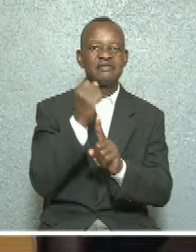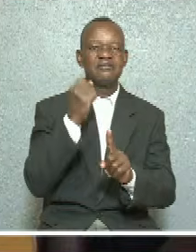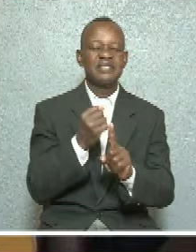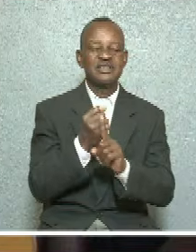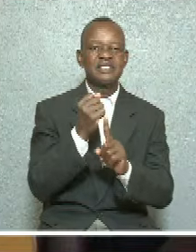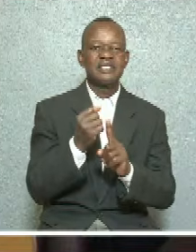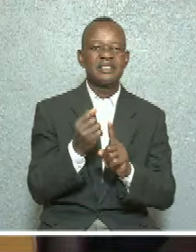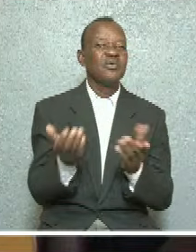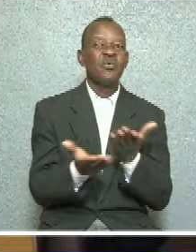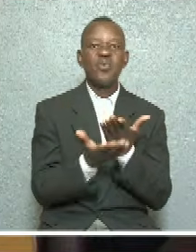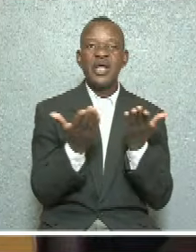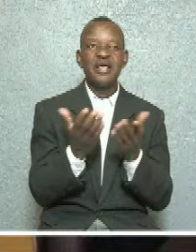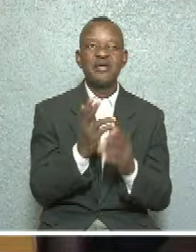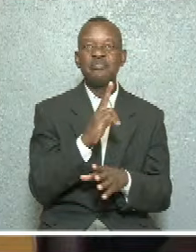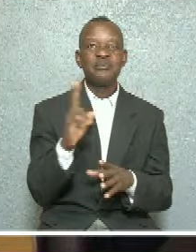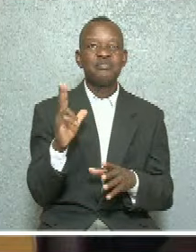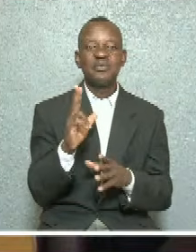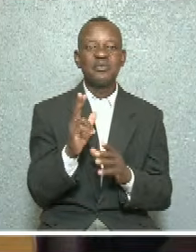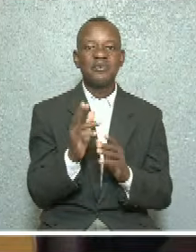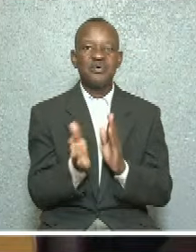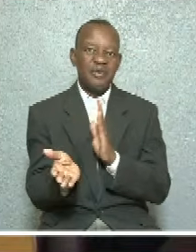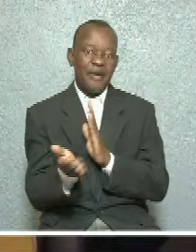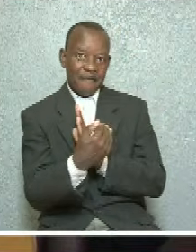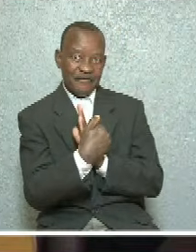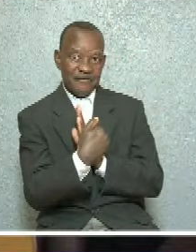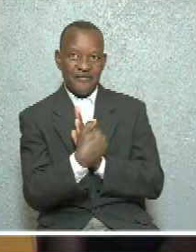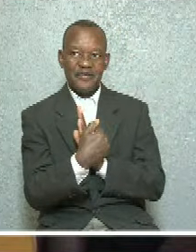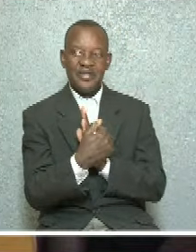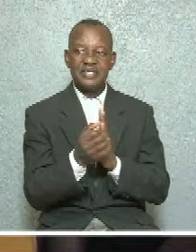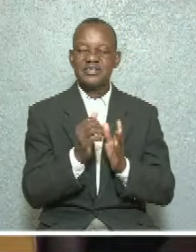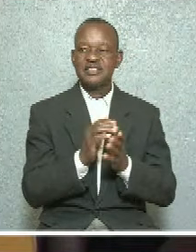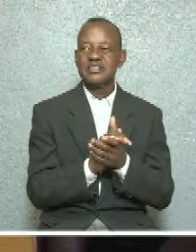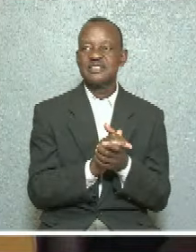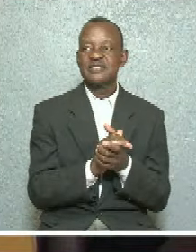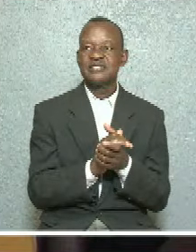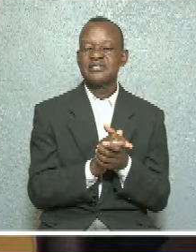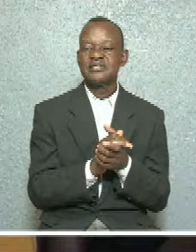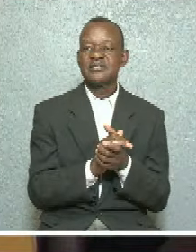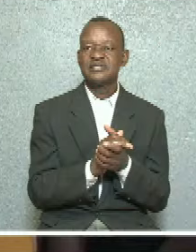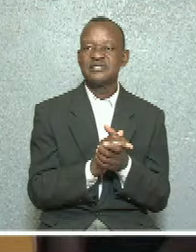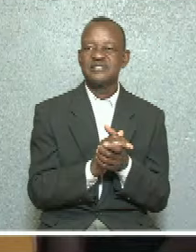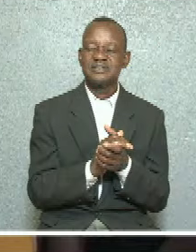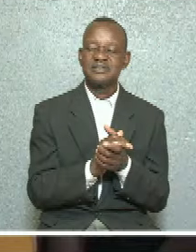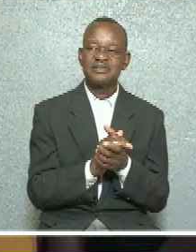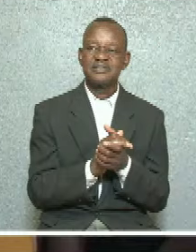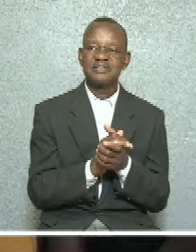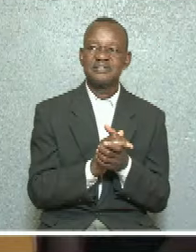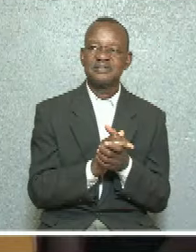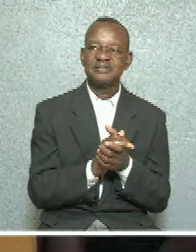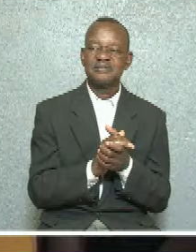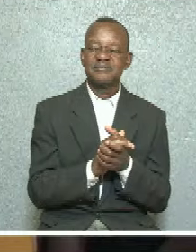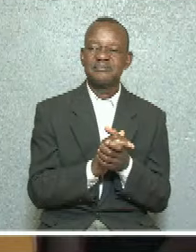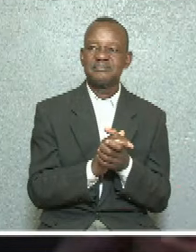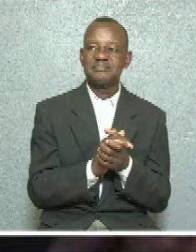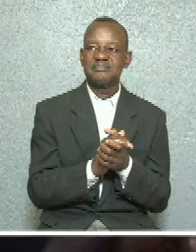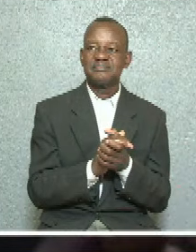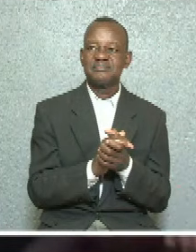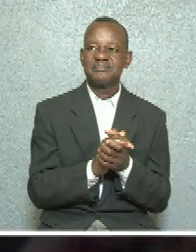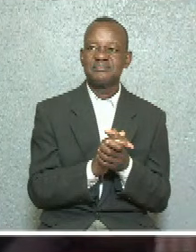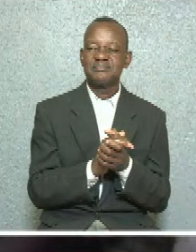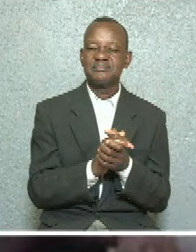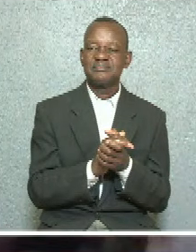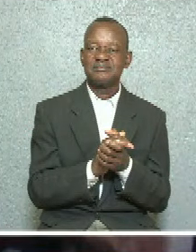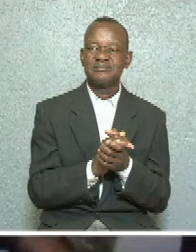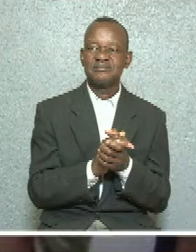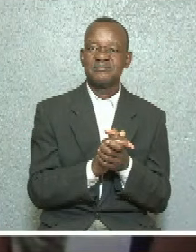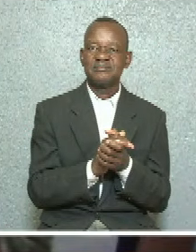be in trenches. You could be in trenches. I've had people describe, I had an uncle in